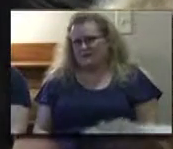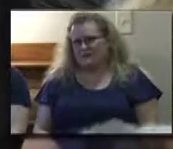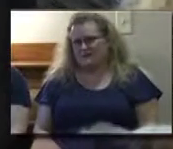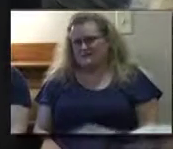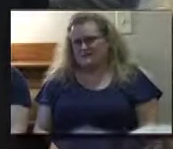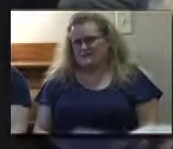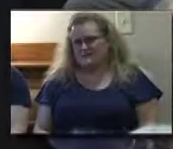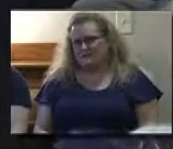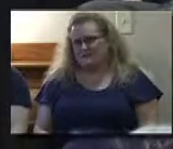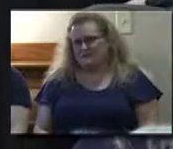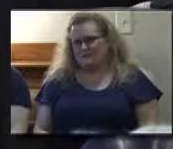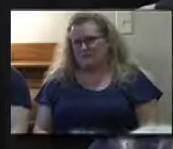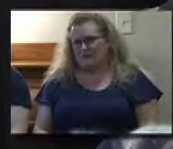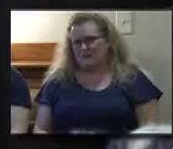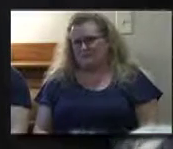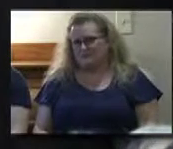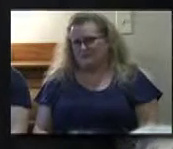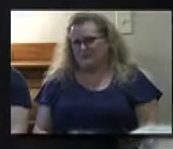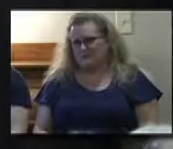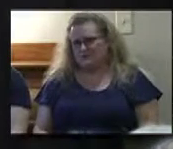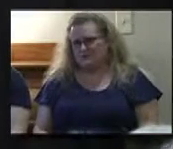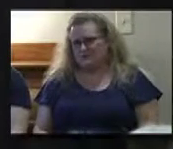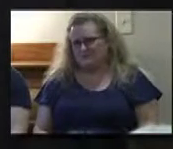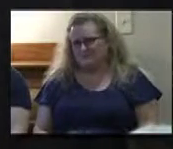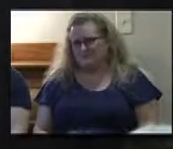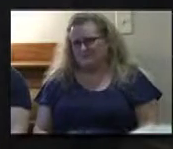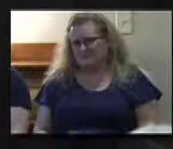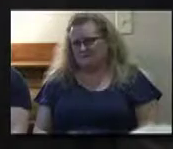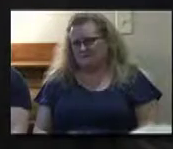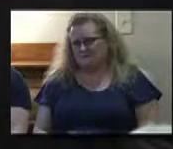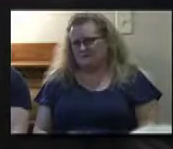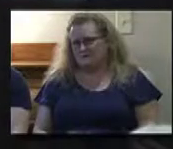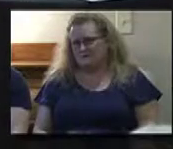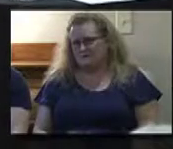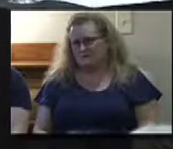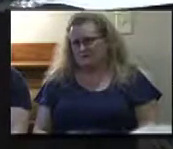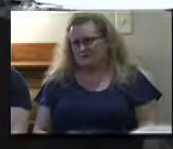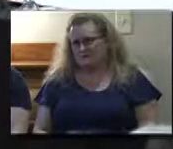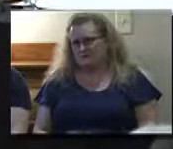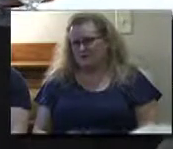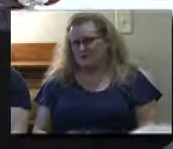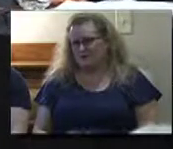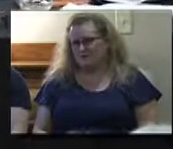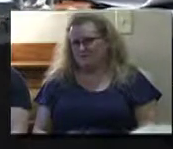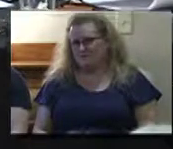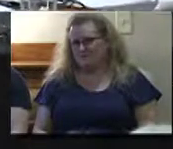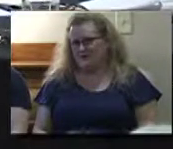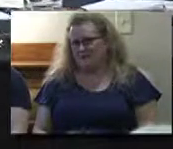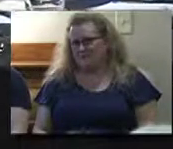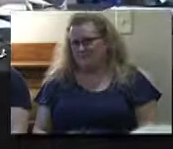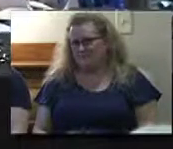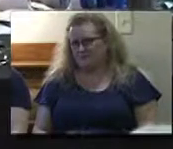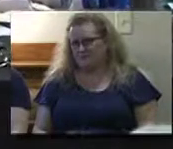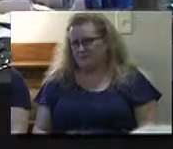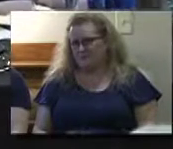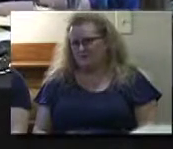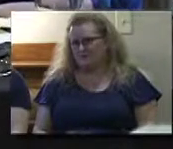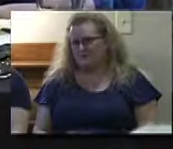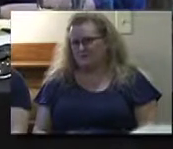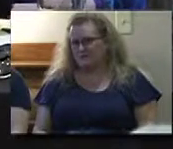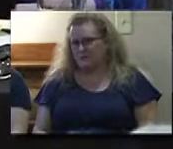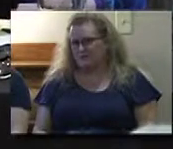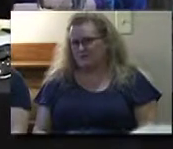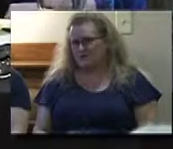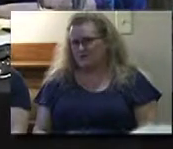Yes, for ASL, it's a grammatical feature that there's, you know, five